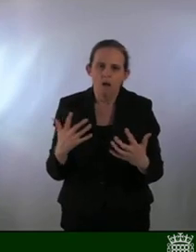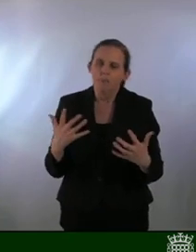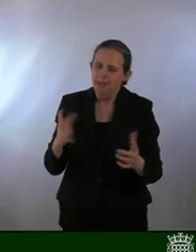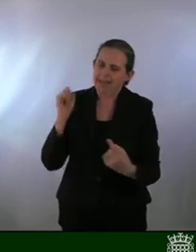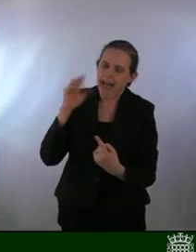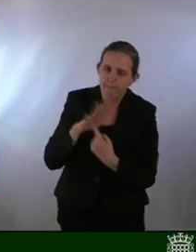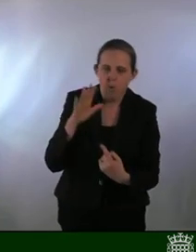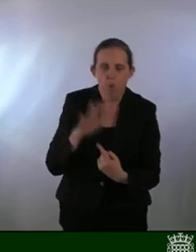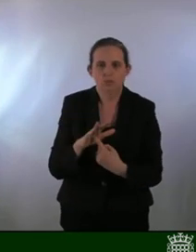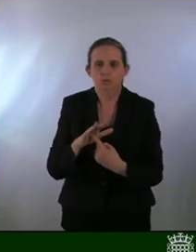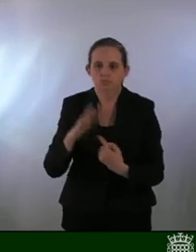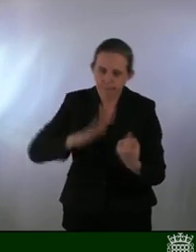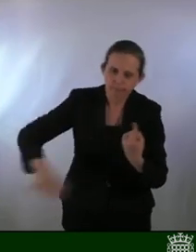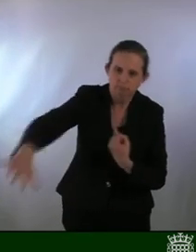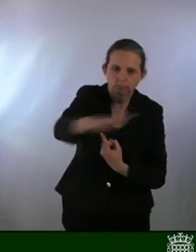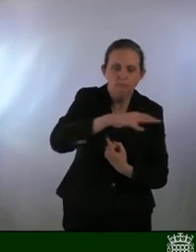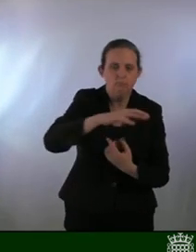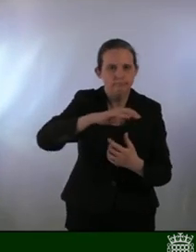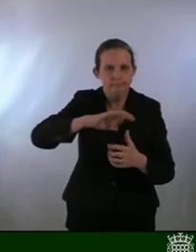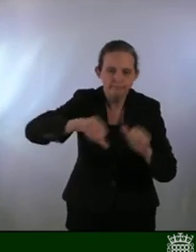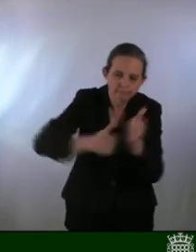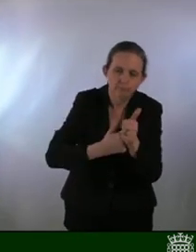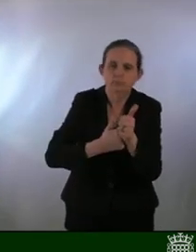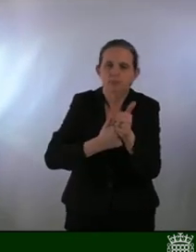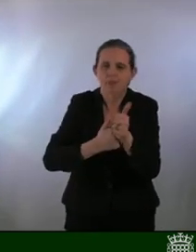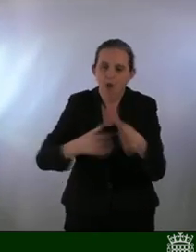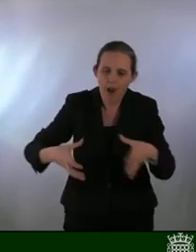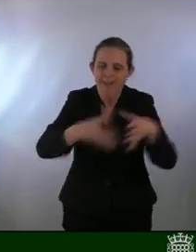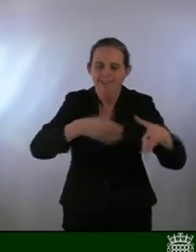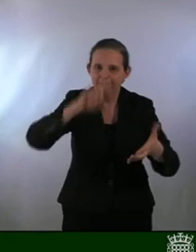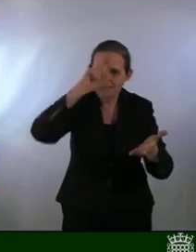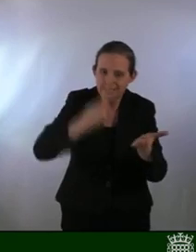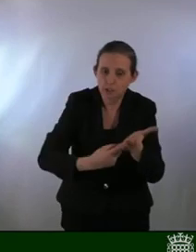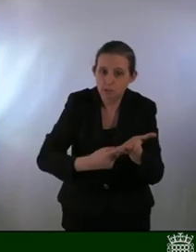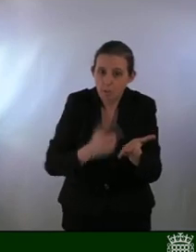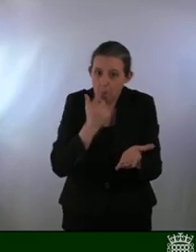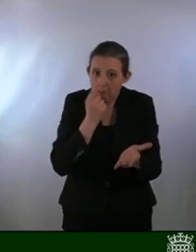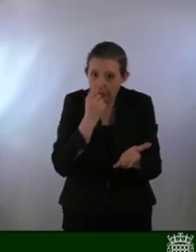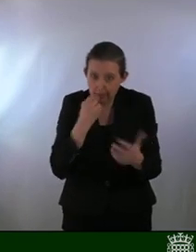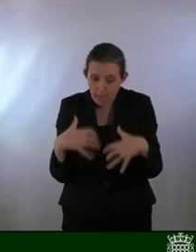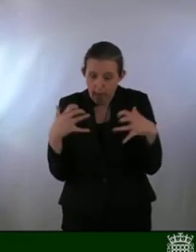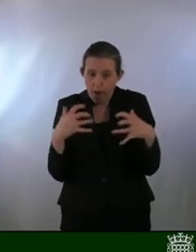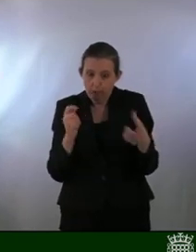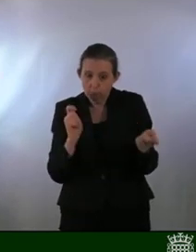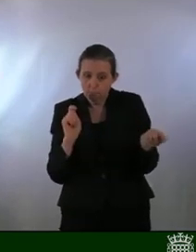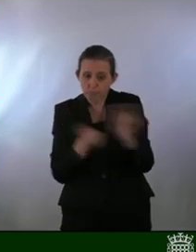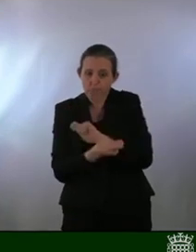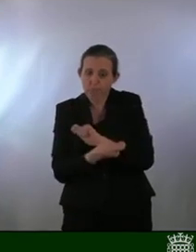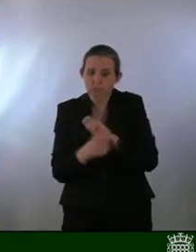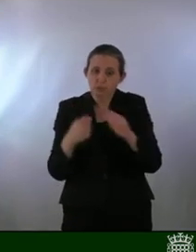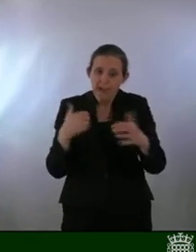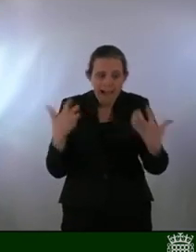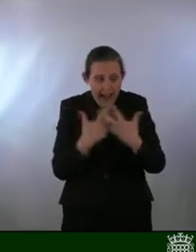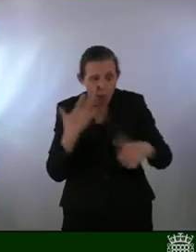sure in our collective decision that Parliament, although it may have to operate differently, must remain open.